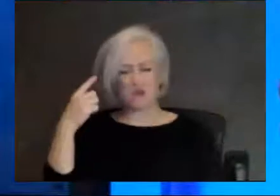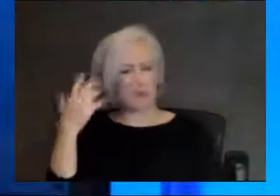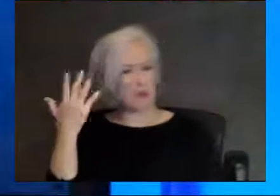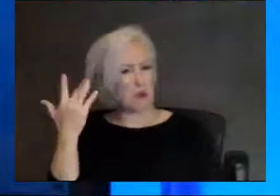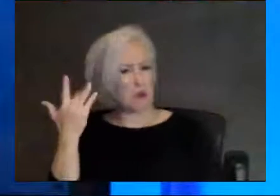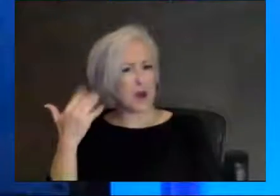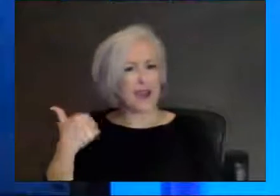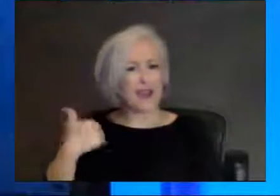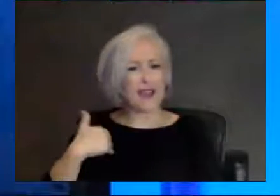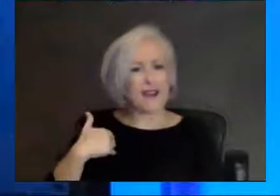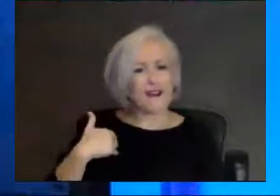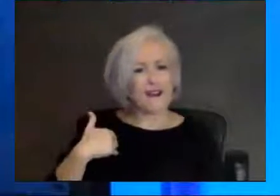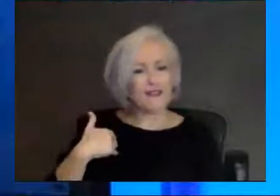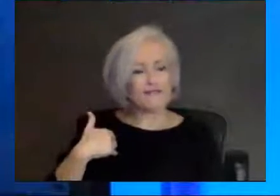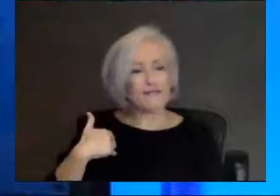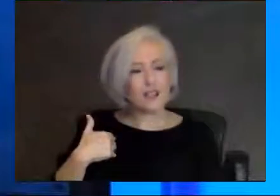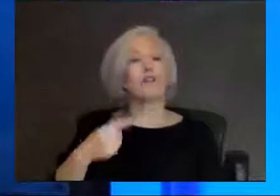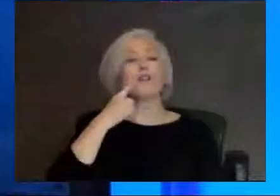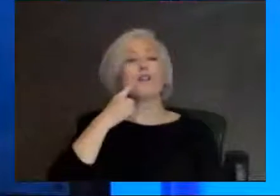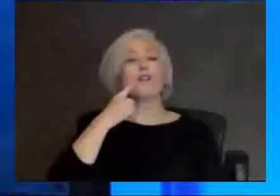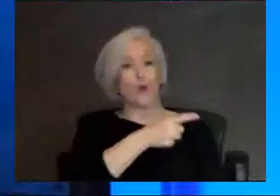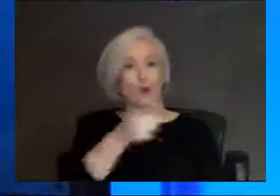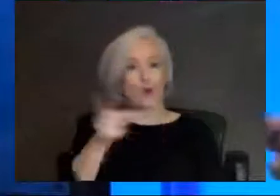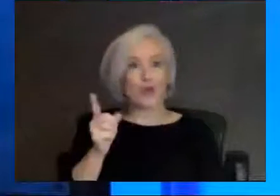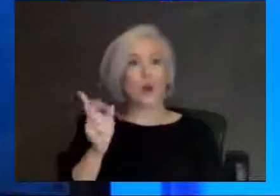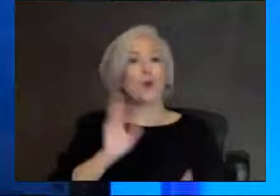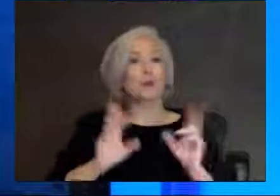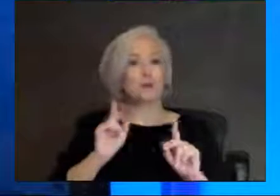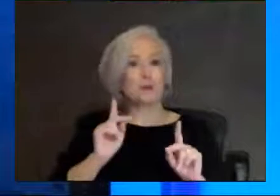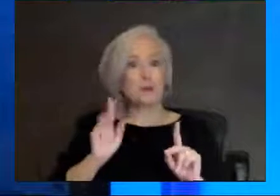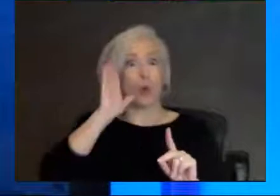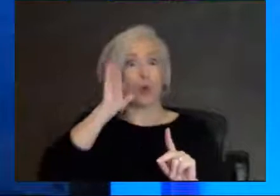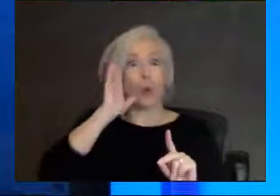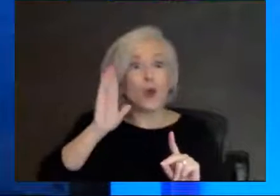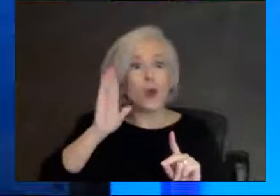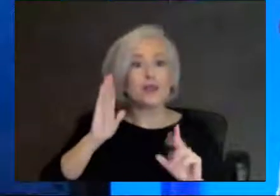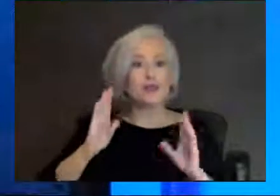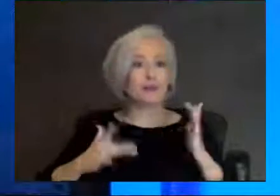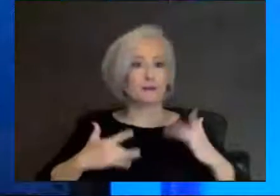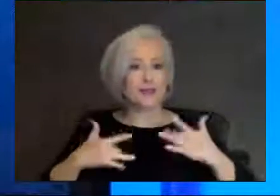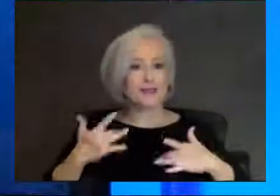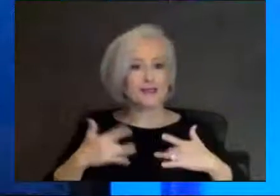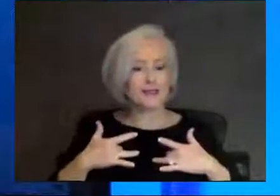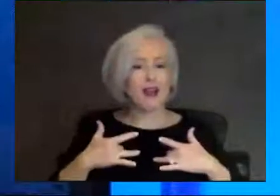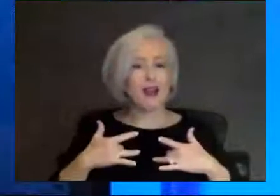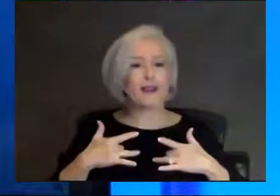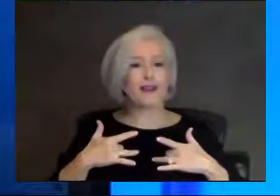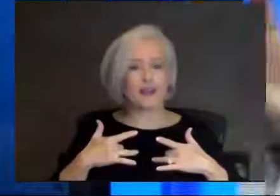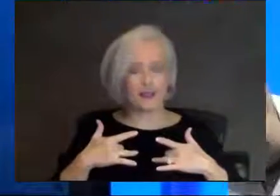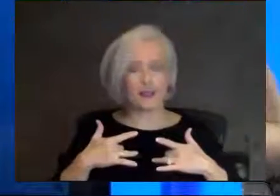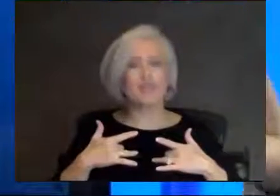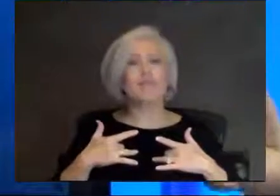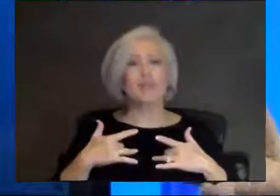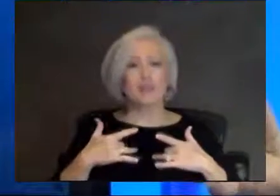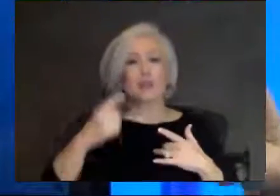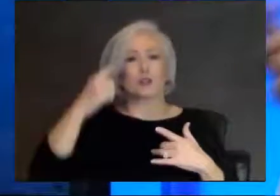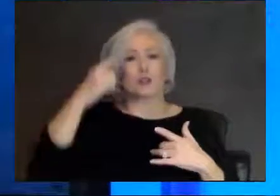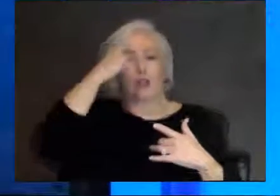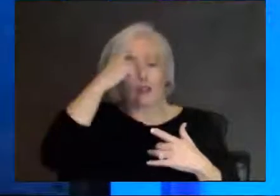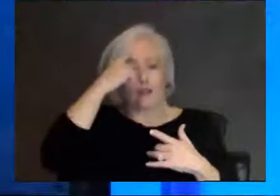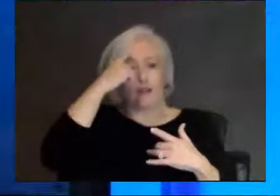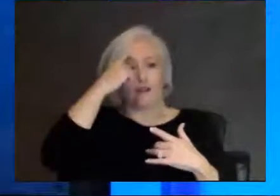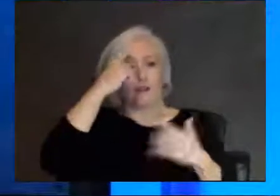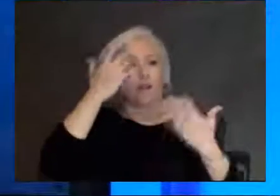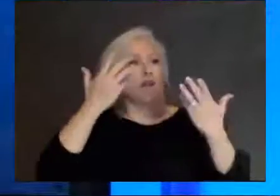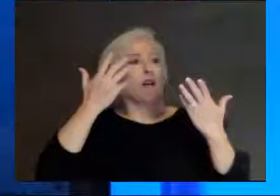those patients, it will be exciting really to go talk to the people, and if they are having cancer and we